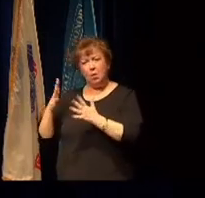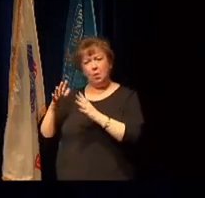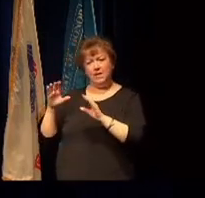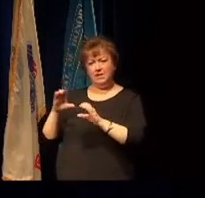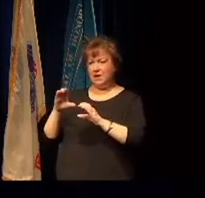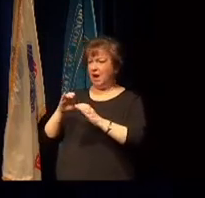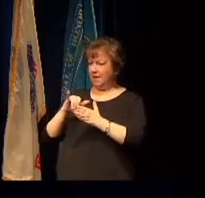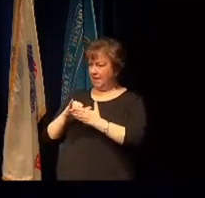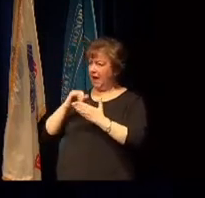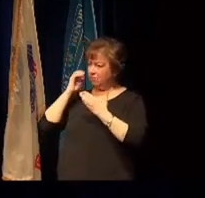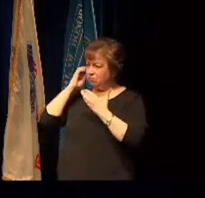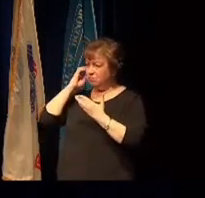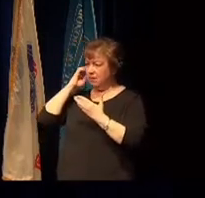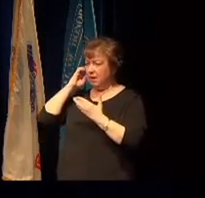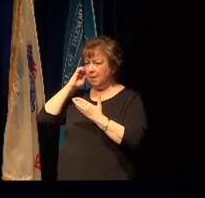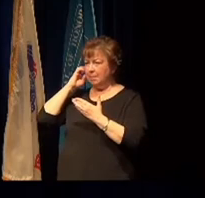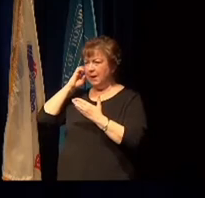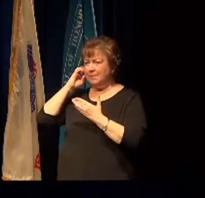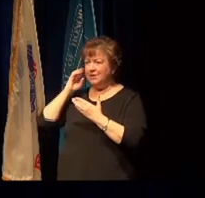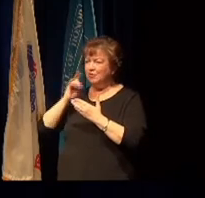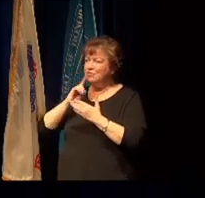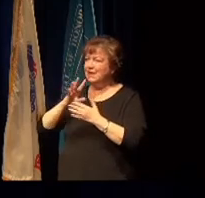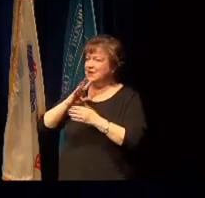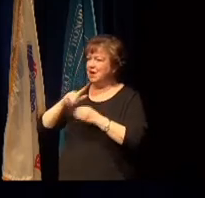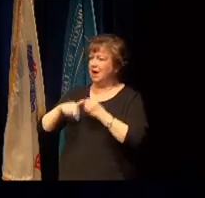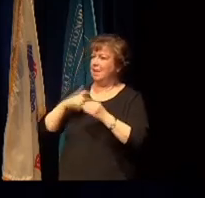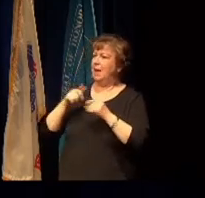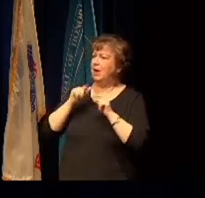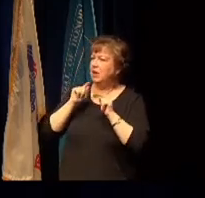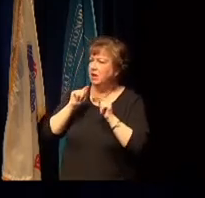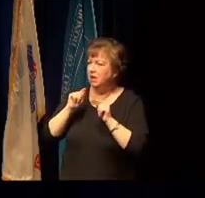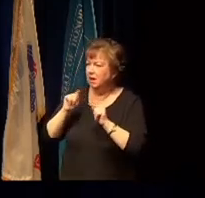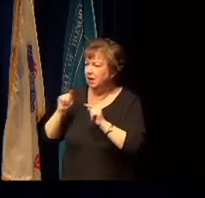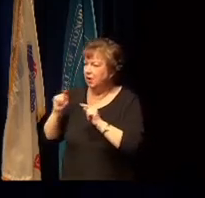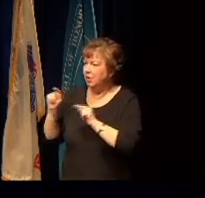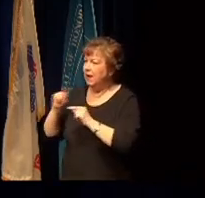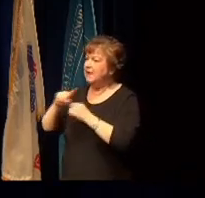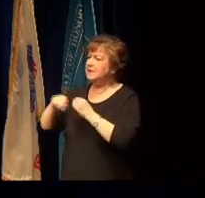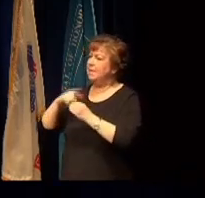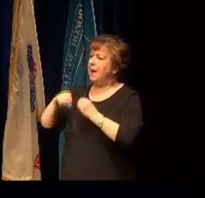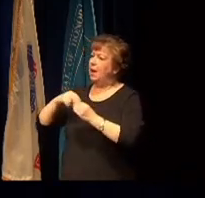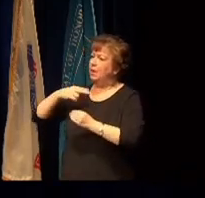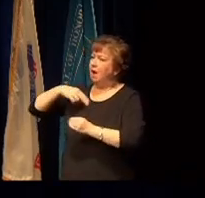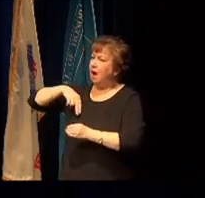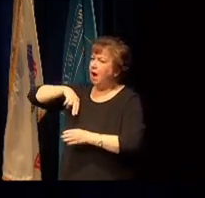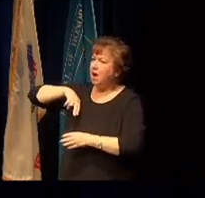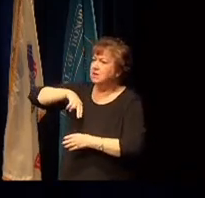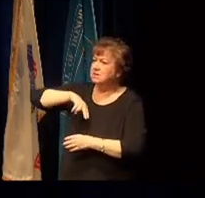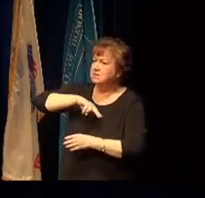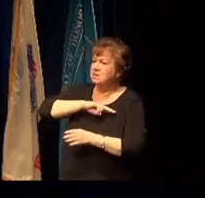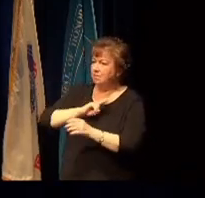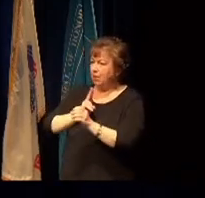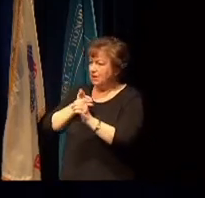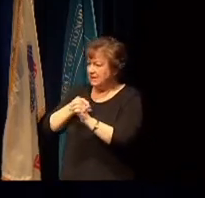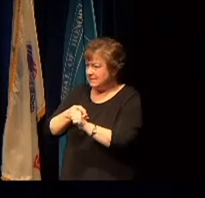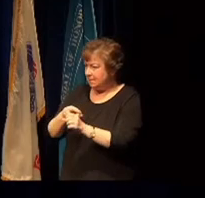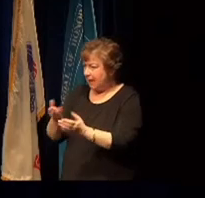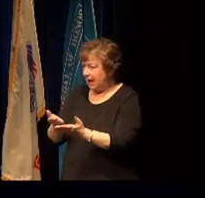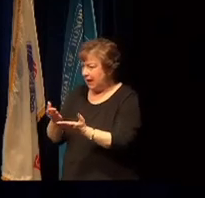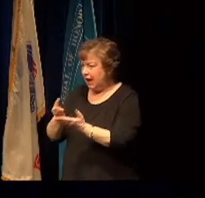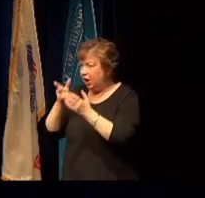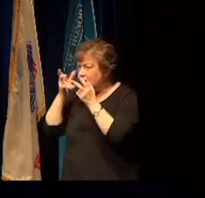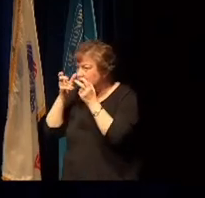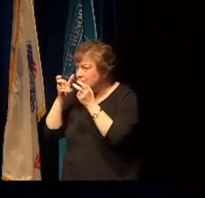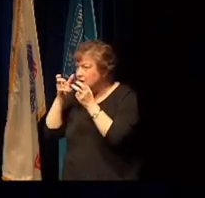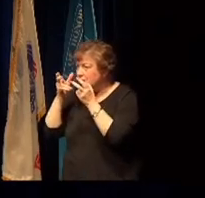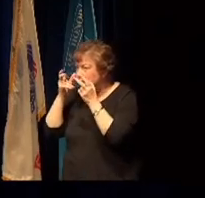so. But it's all about you. It's all about us. This is what this memorial service is